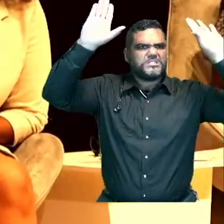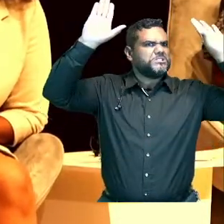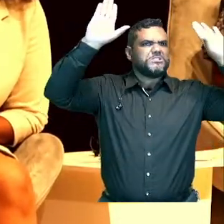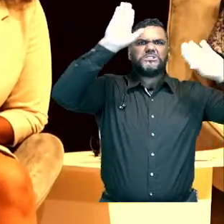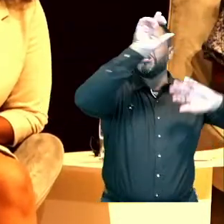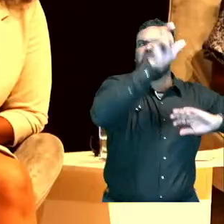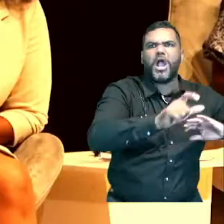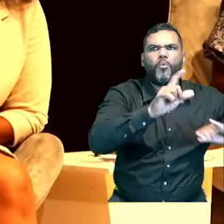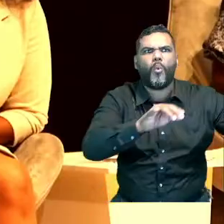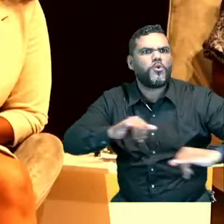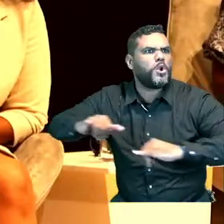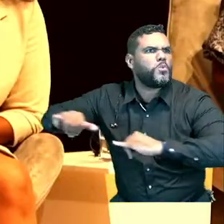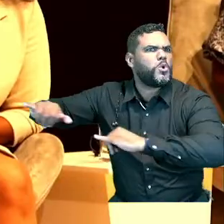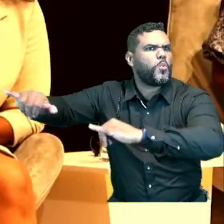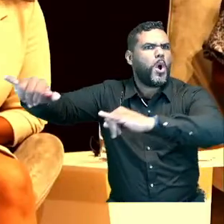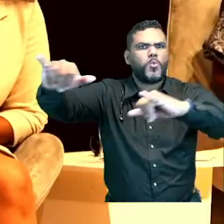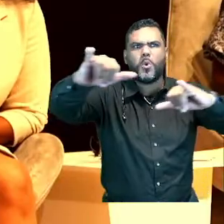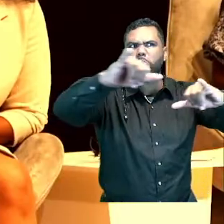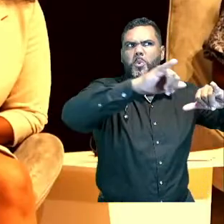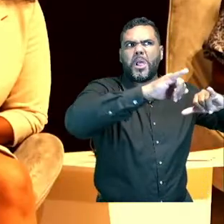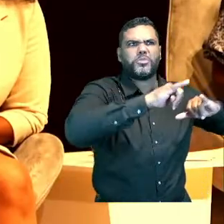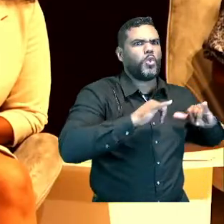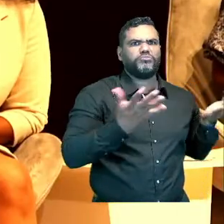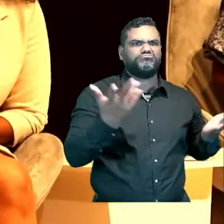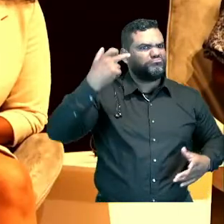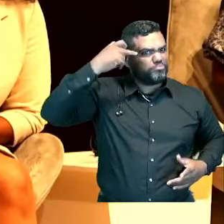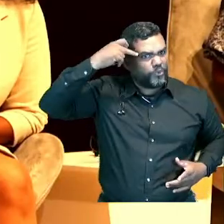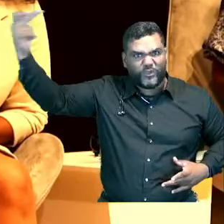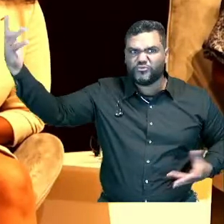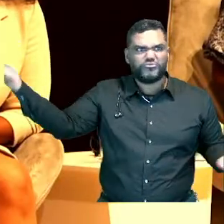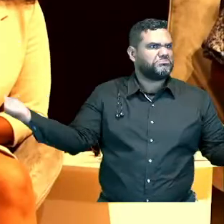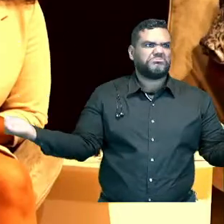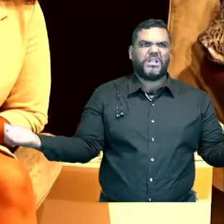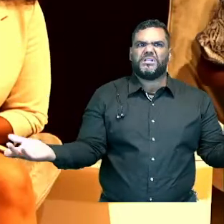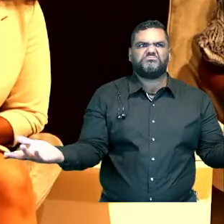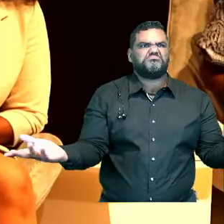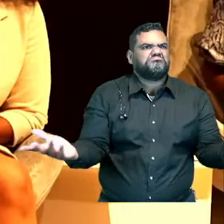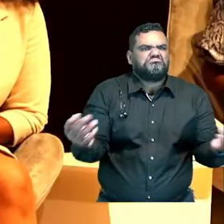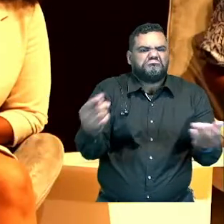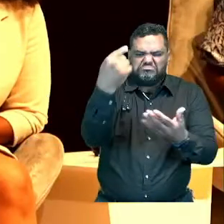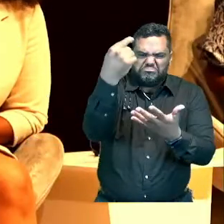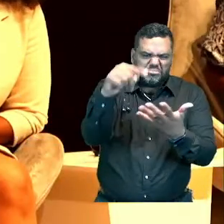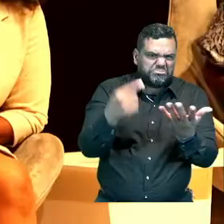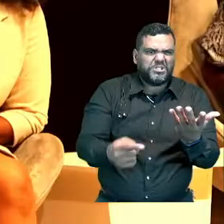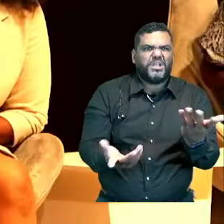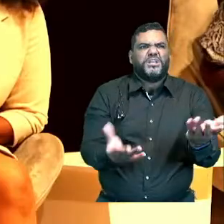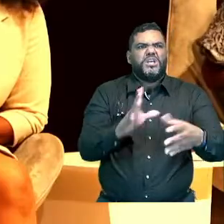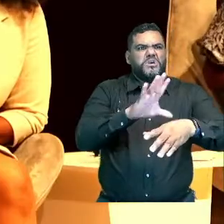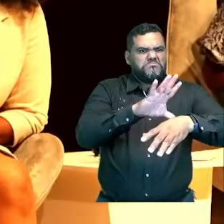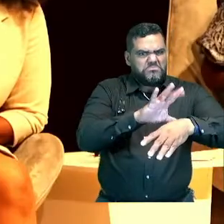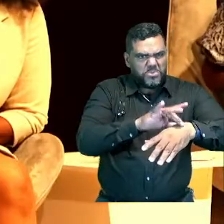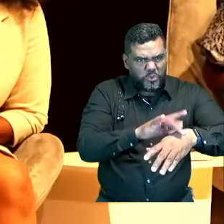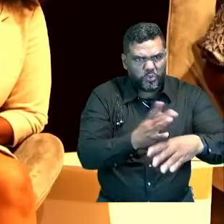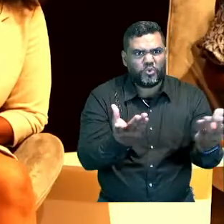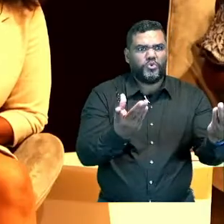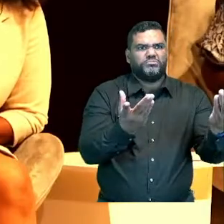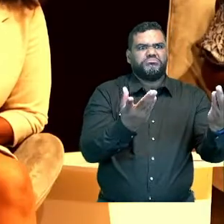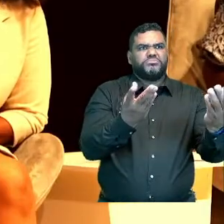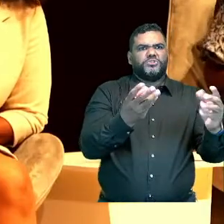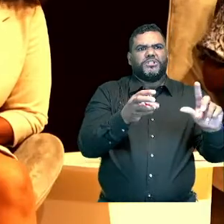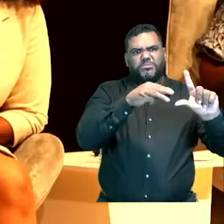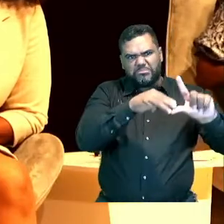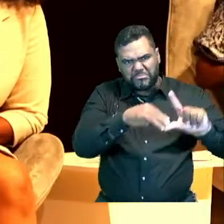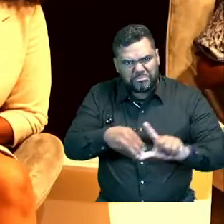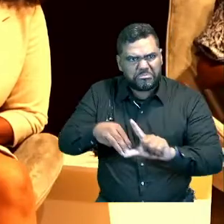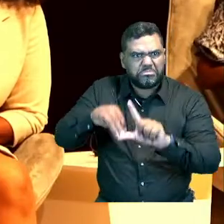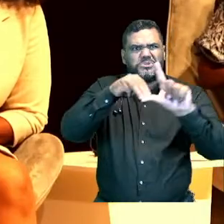any other population in our country. We have Afro-descendant women in all fields. We have doctors,